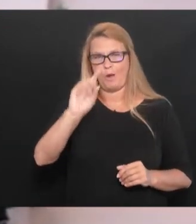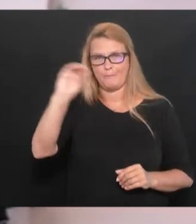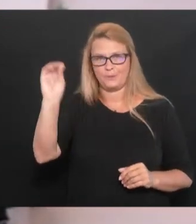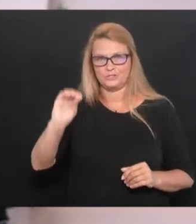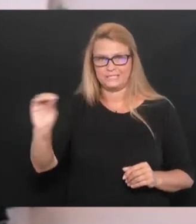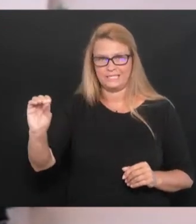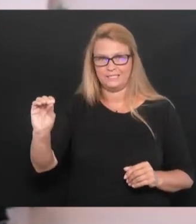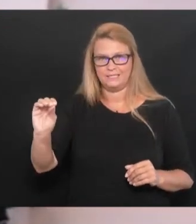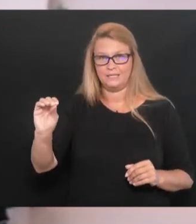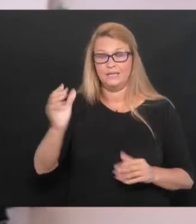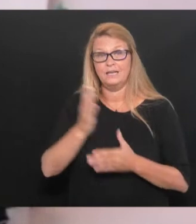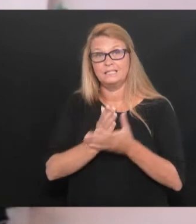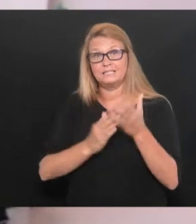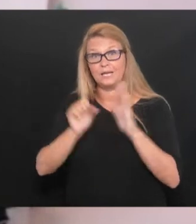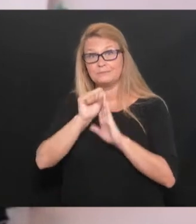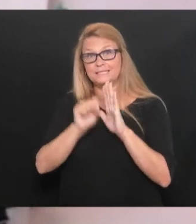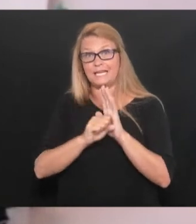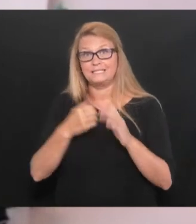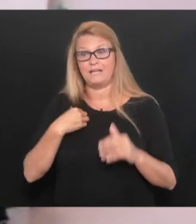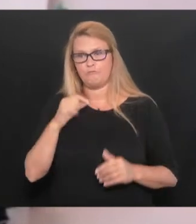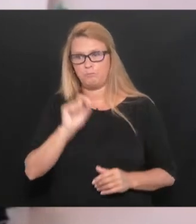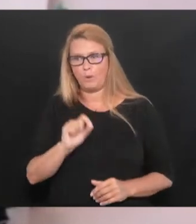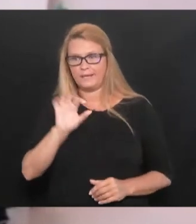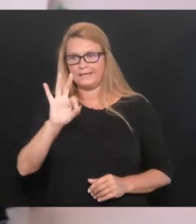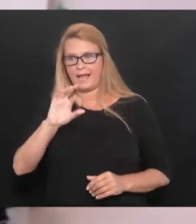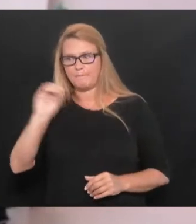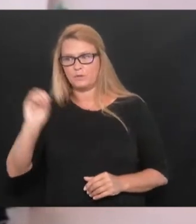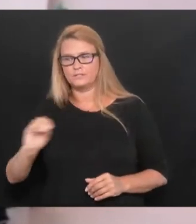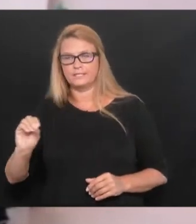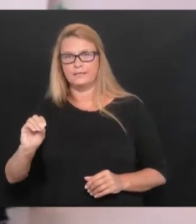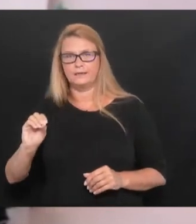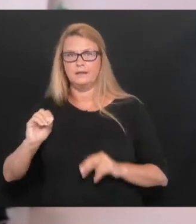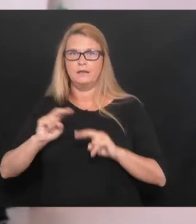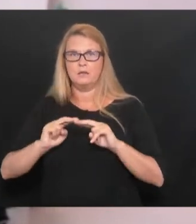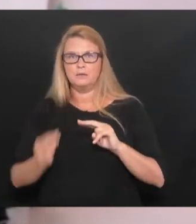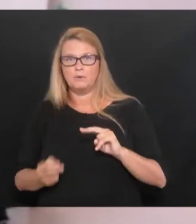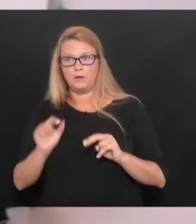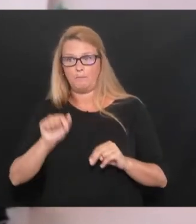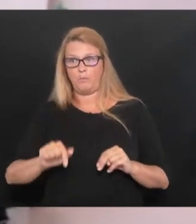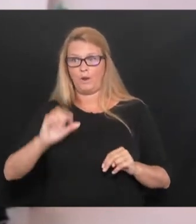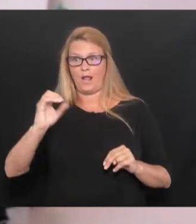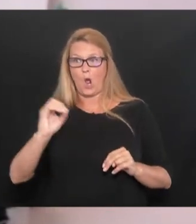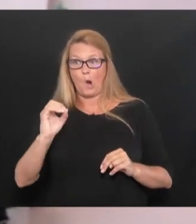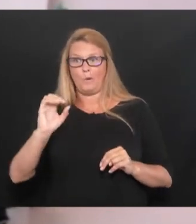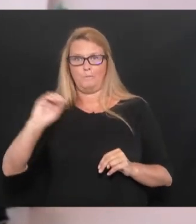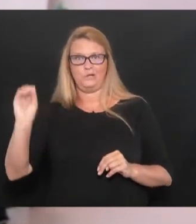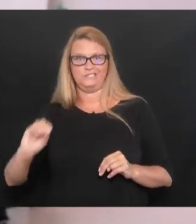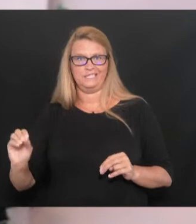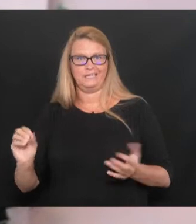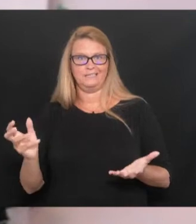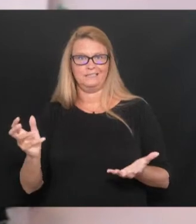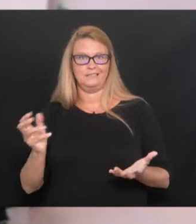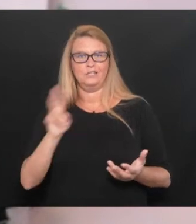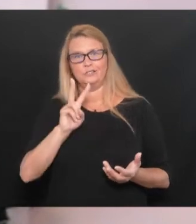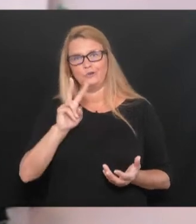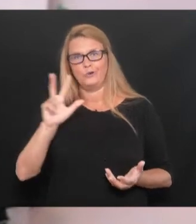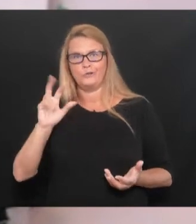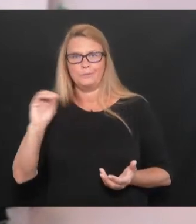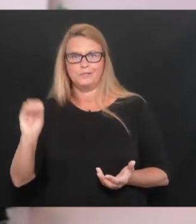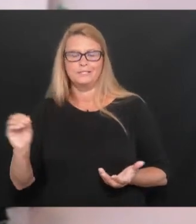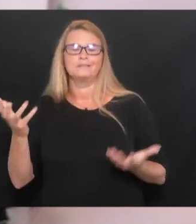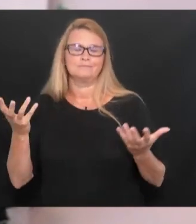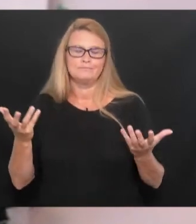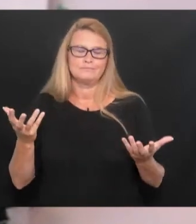states go as high as 0.9% and go down as low as 0.02 or 3%.